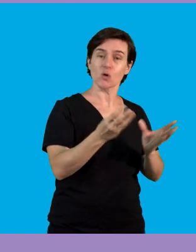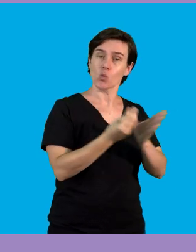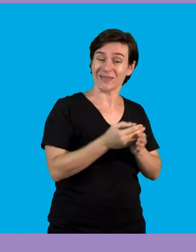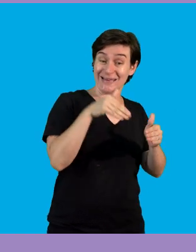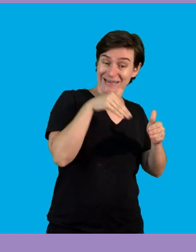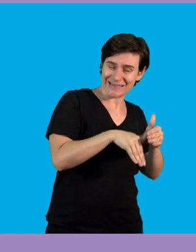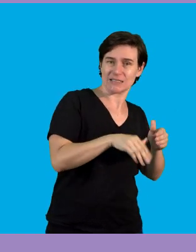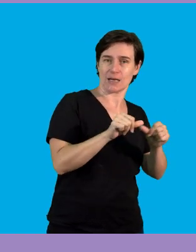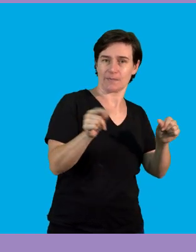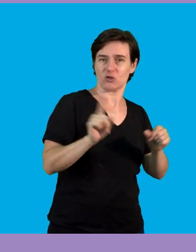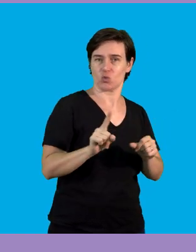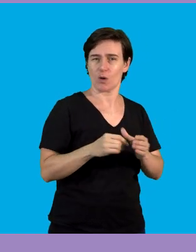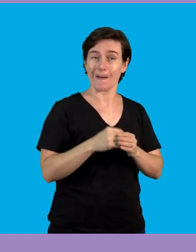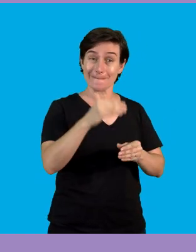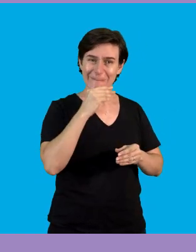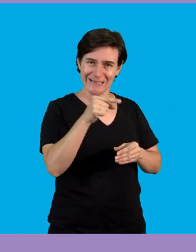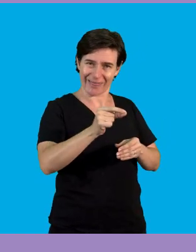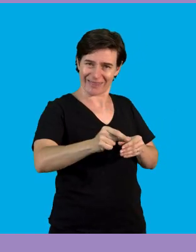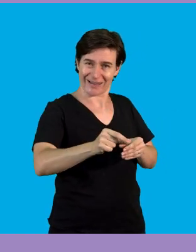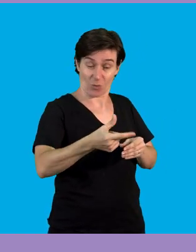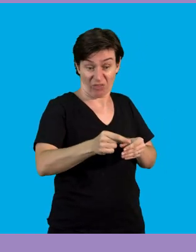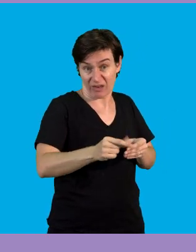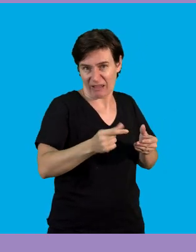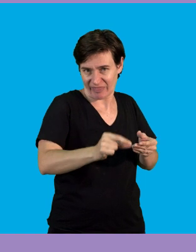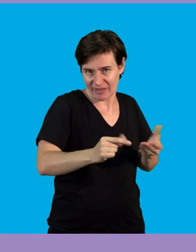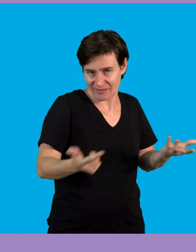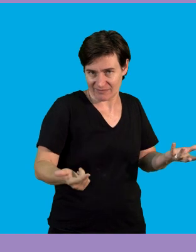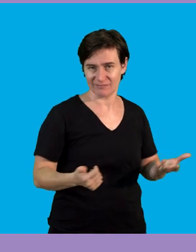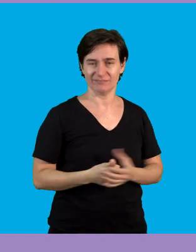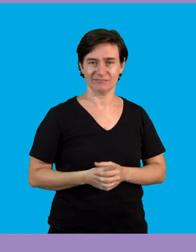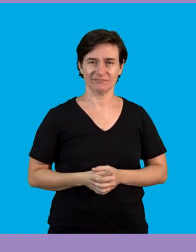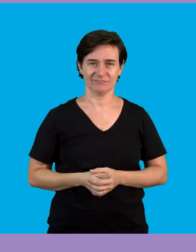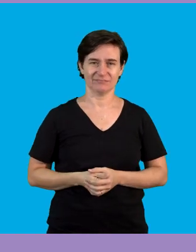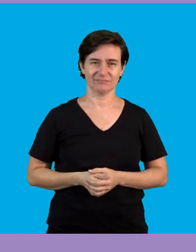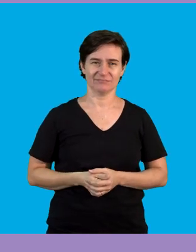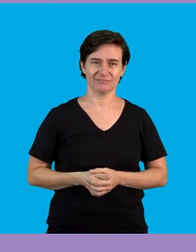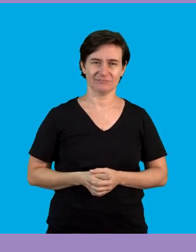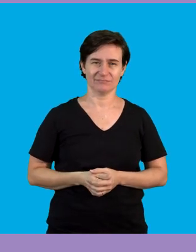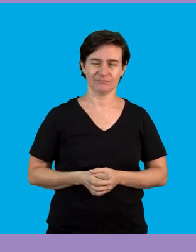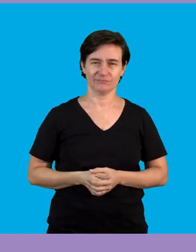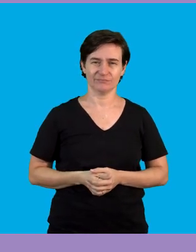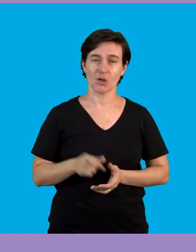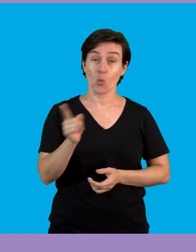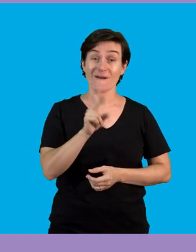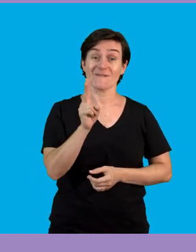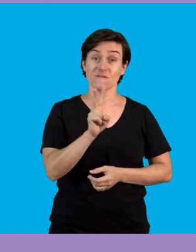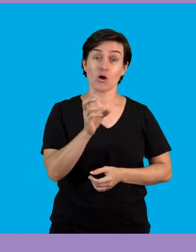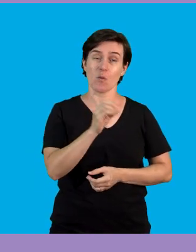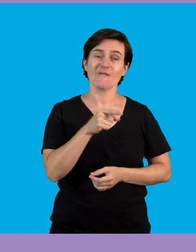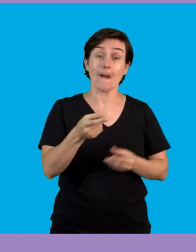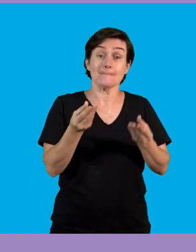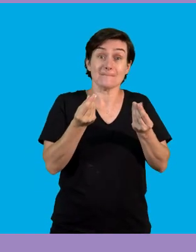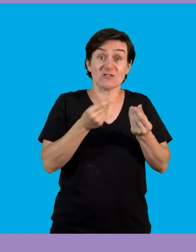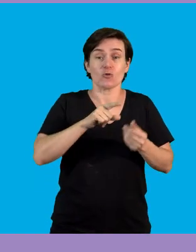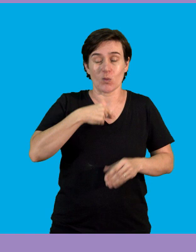the inner dimensions. So the thickness of the container, what is the volume of that